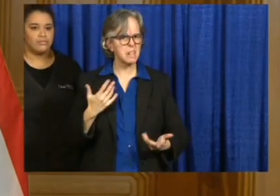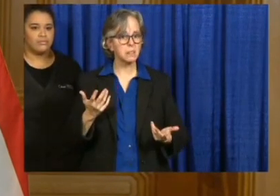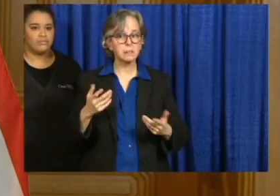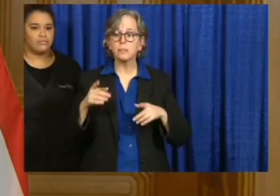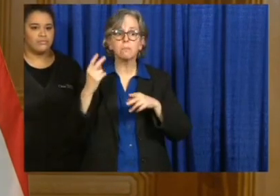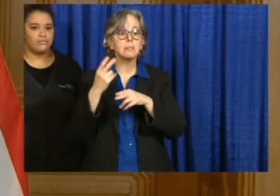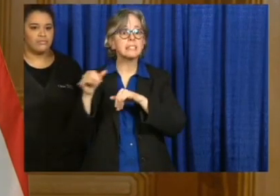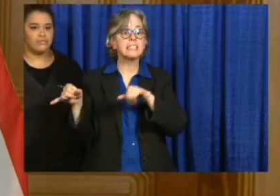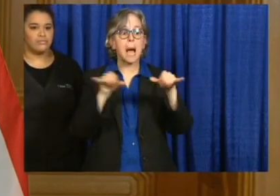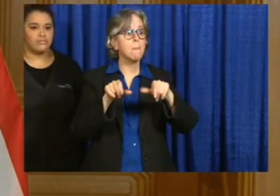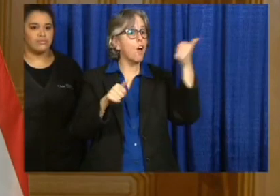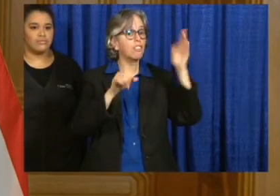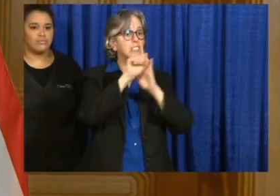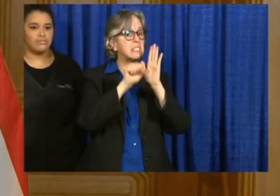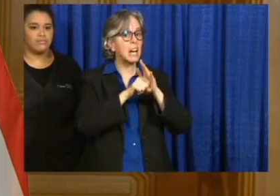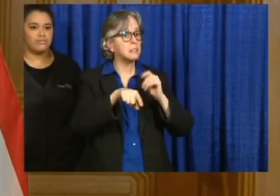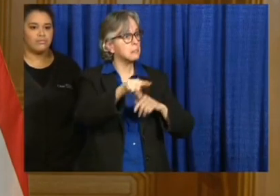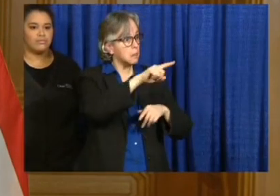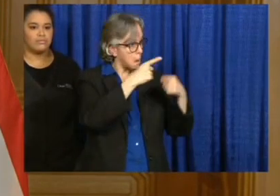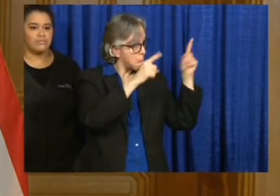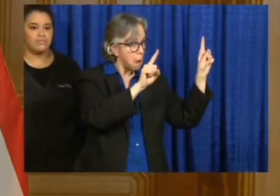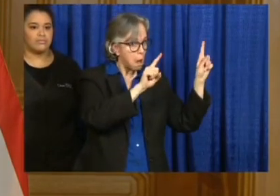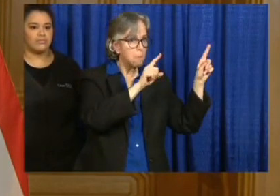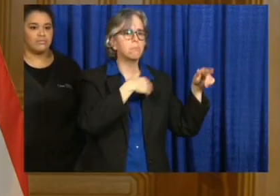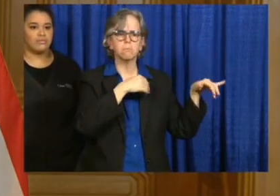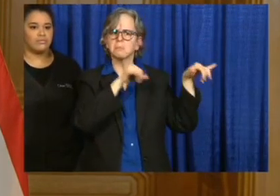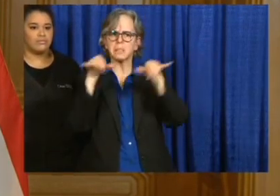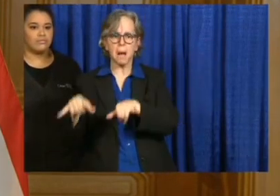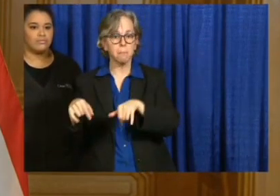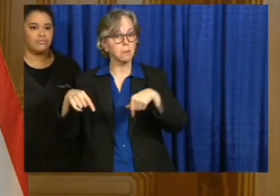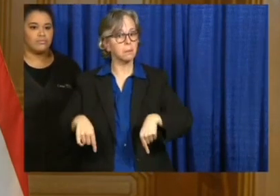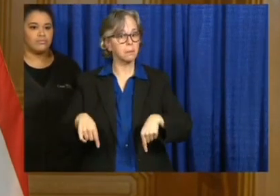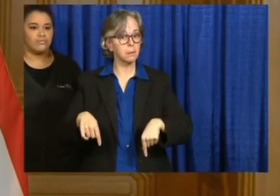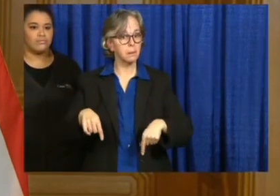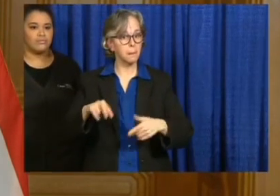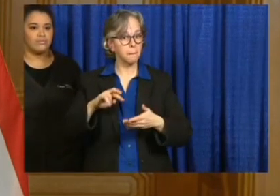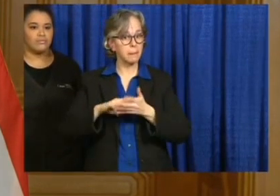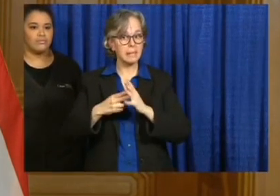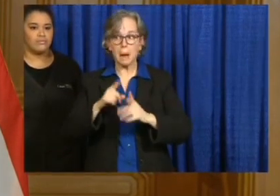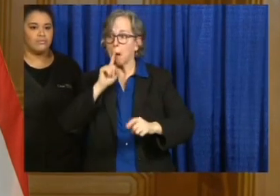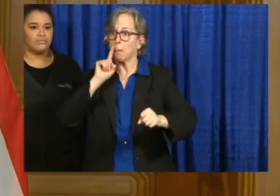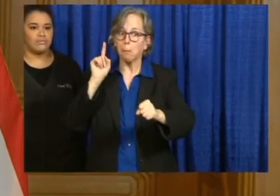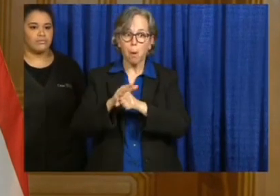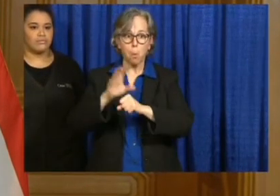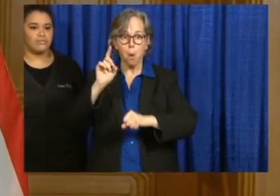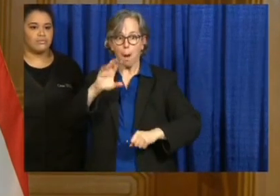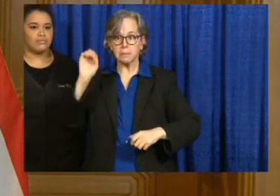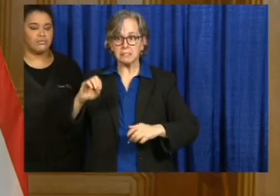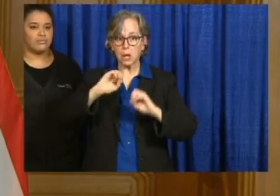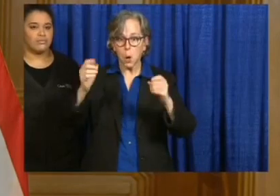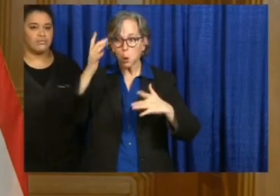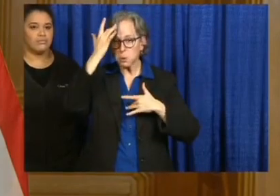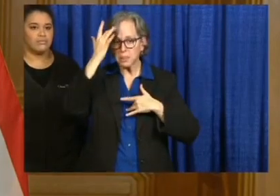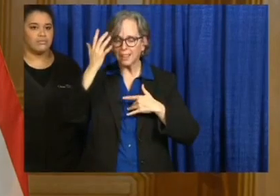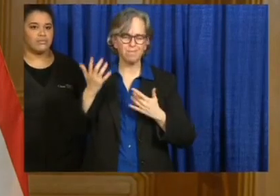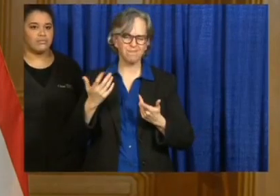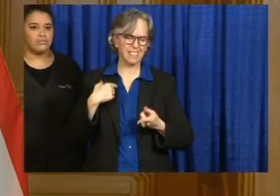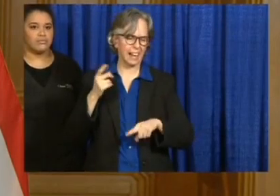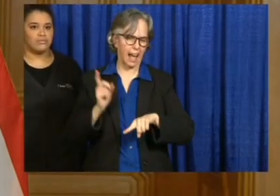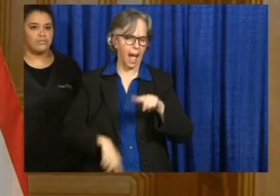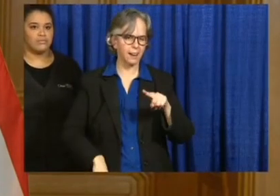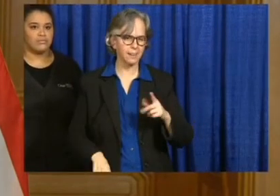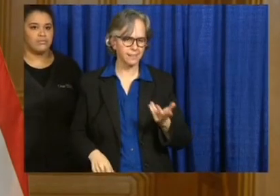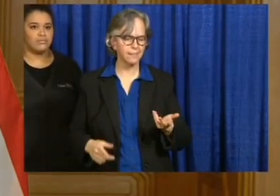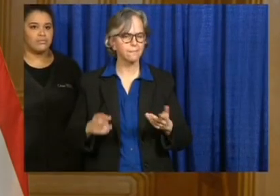place. Now, doesn't mean that something cannot happen. As you know, we talked about yesterday about a member of the staff who came down